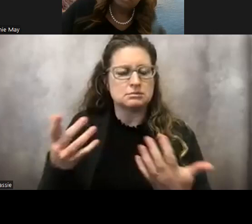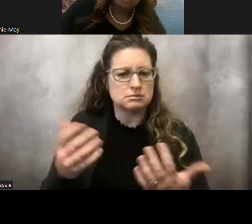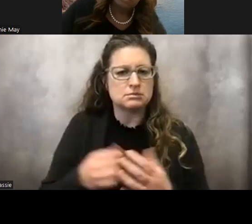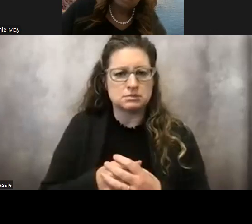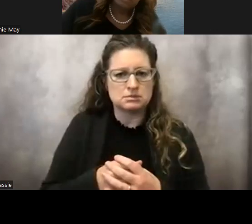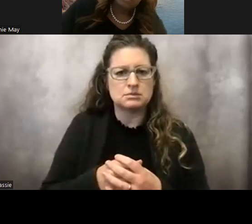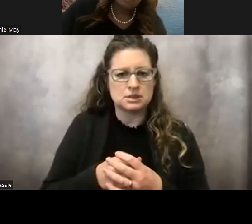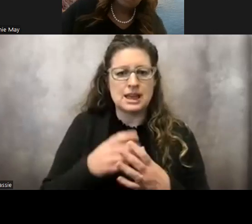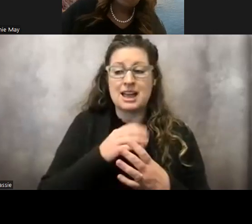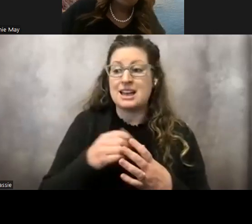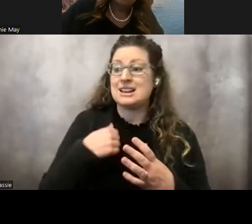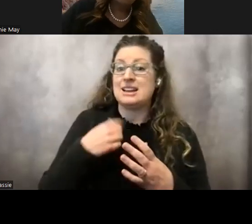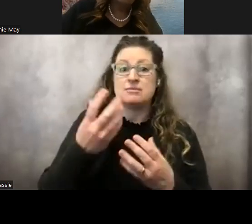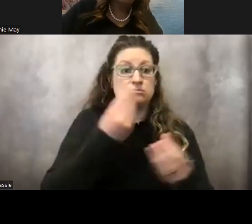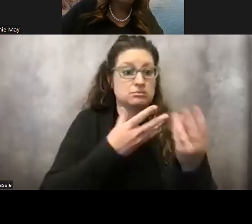responsiveness,